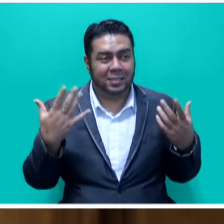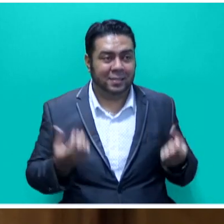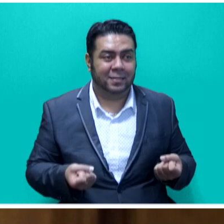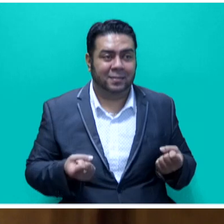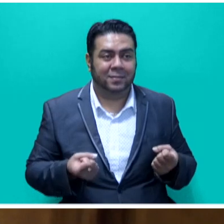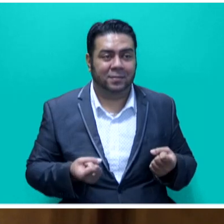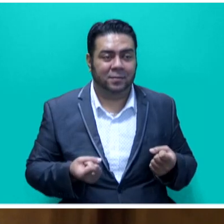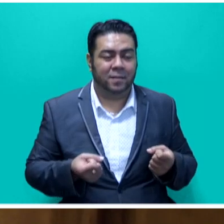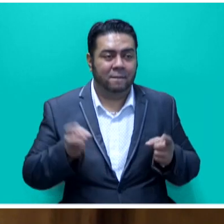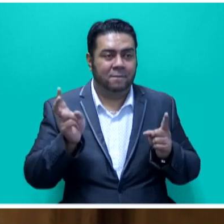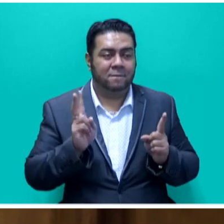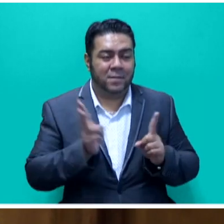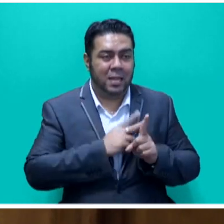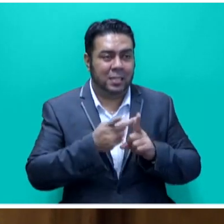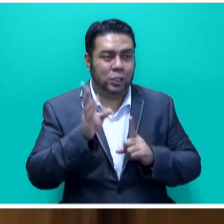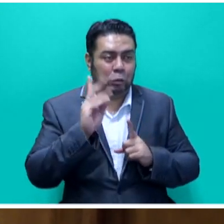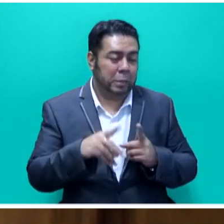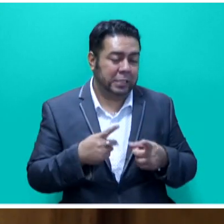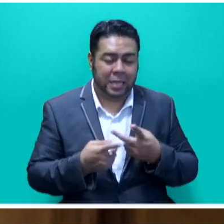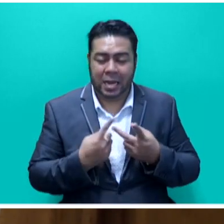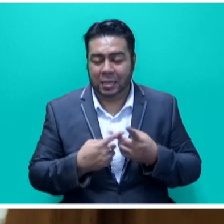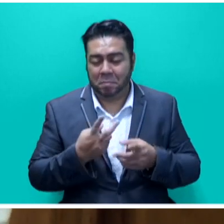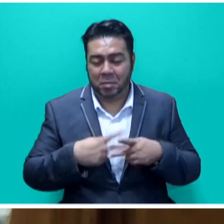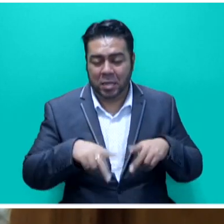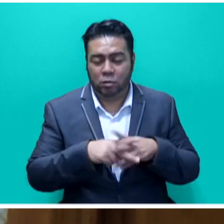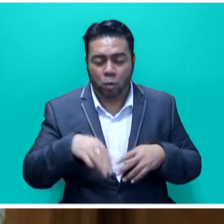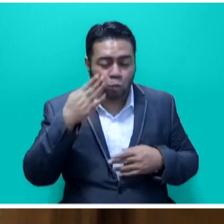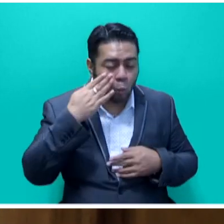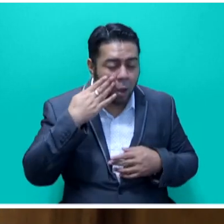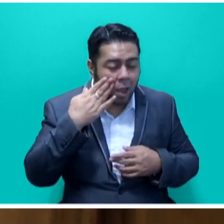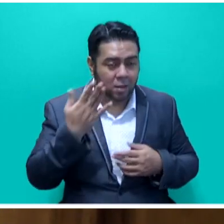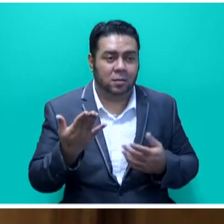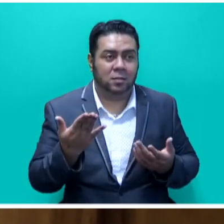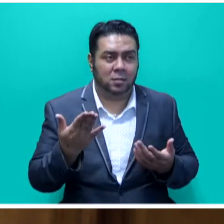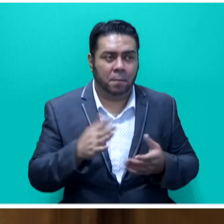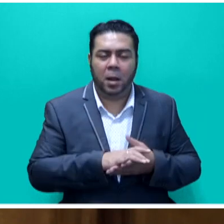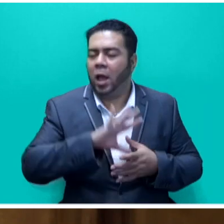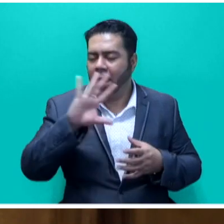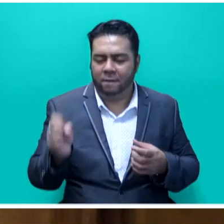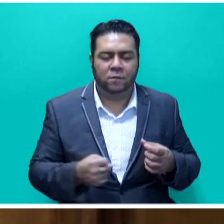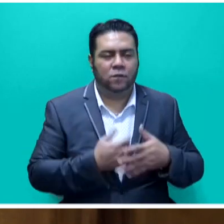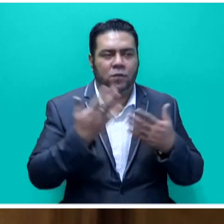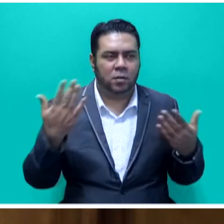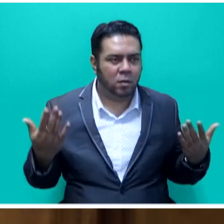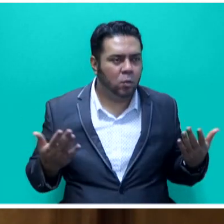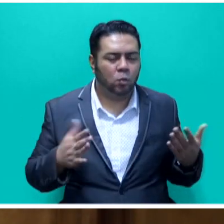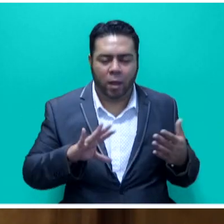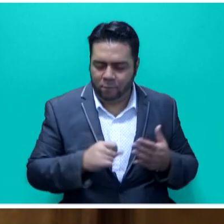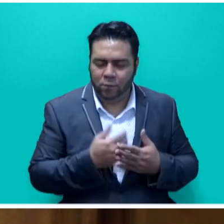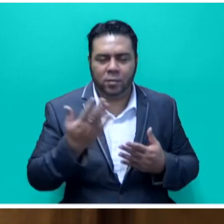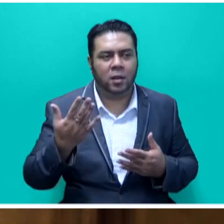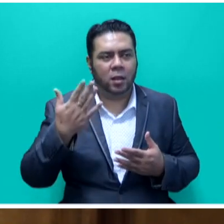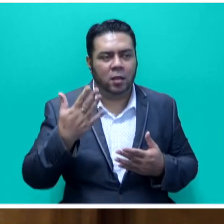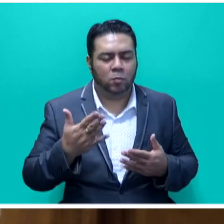forms. We need to create awareness not just once a year for 16 days, but almost on a daily basis, but every day, and